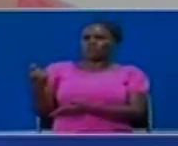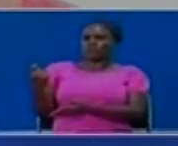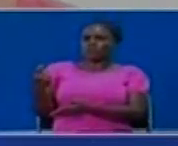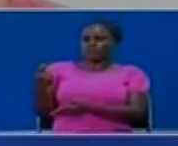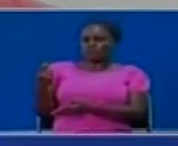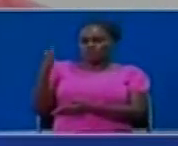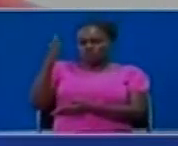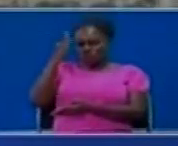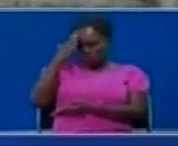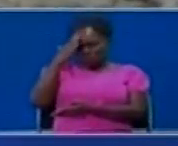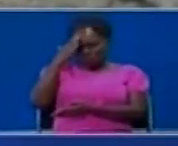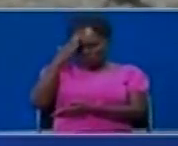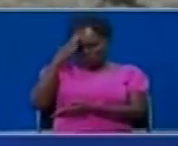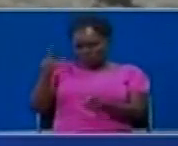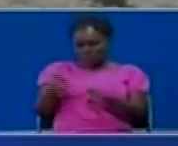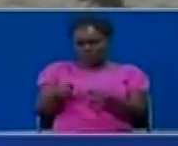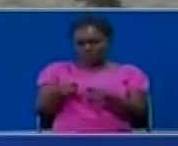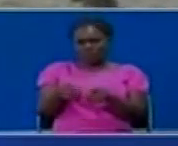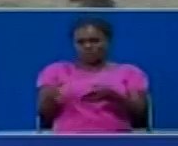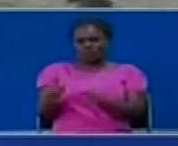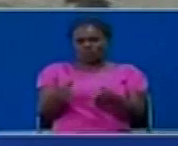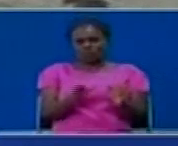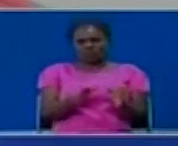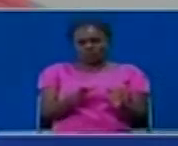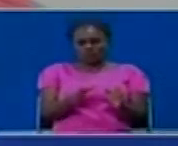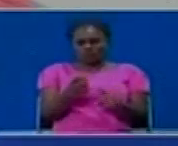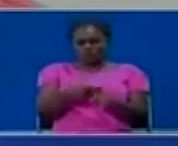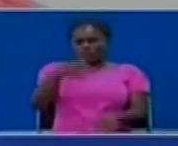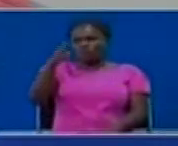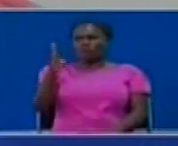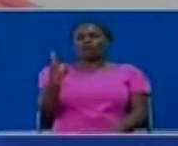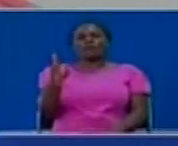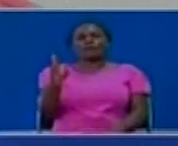that it is like that. That's like a chance, maybe from God. And